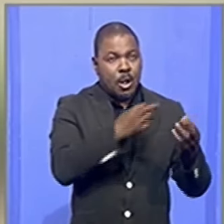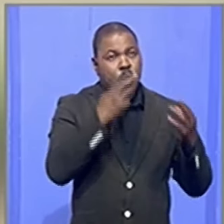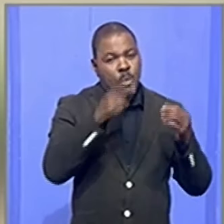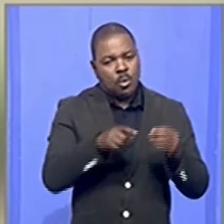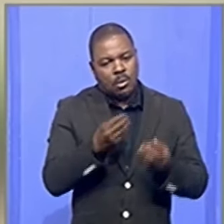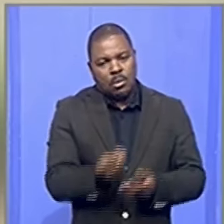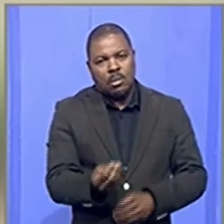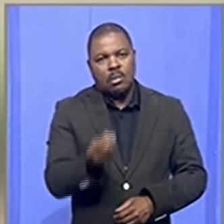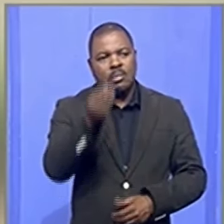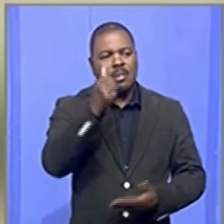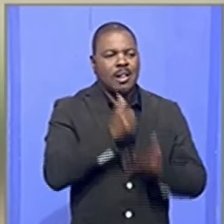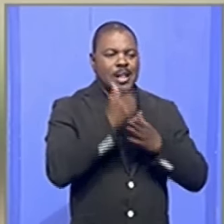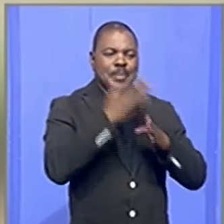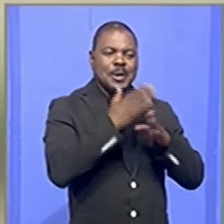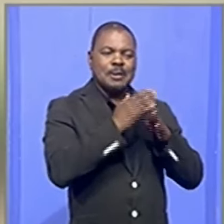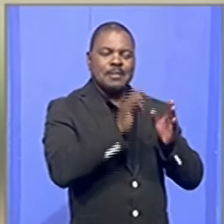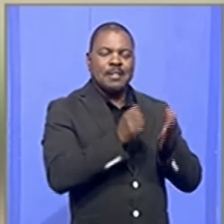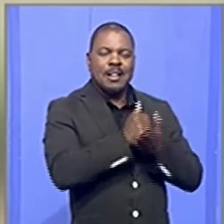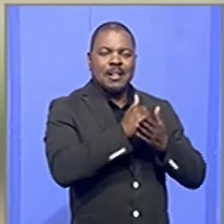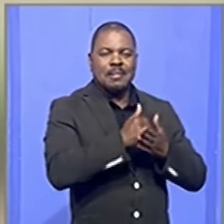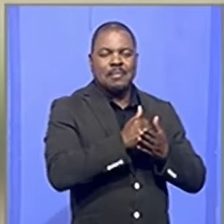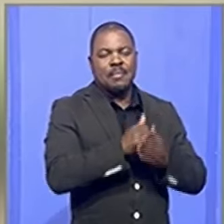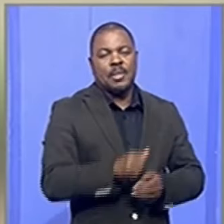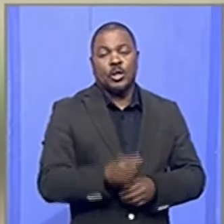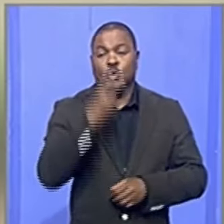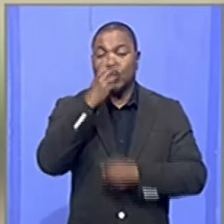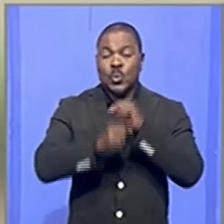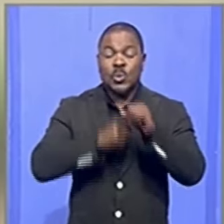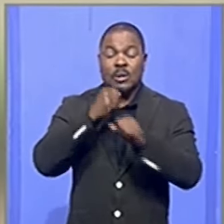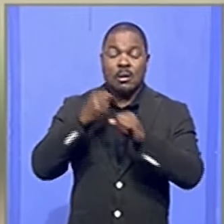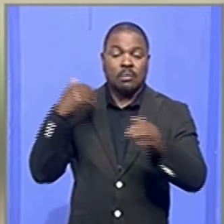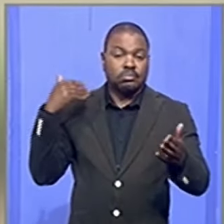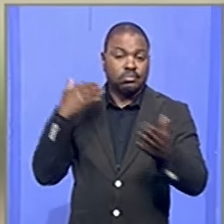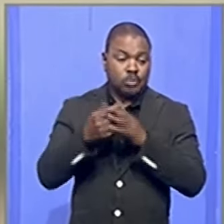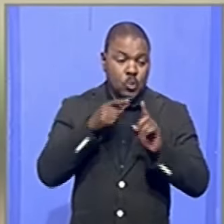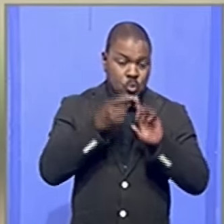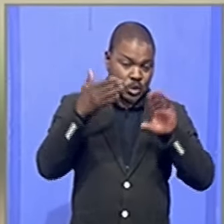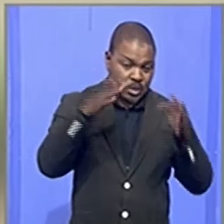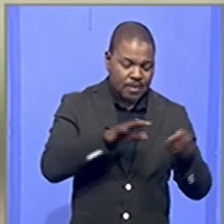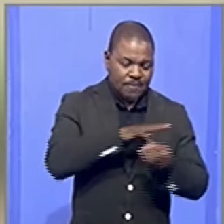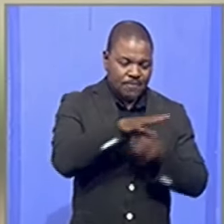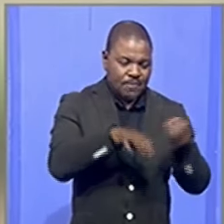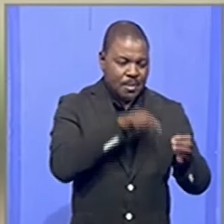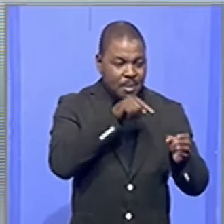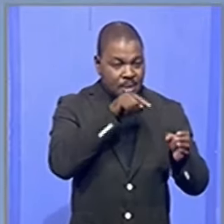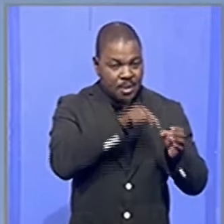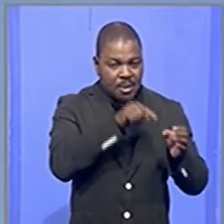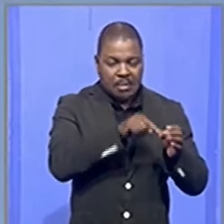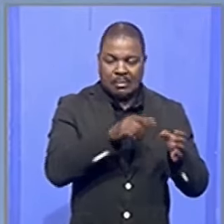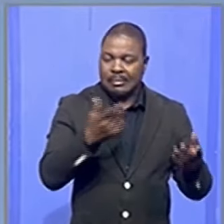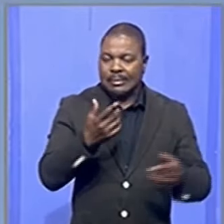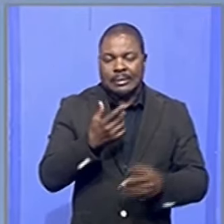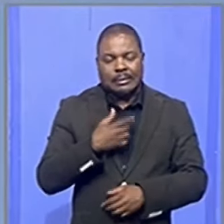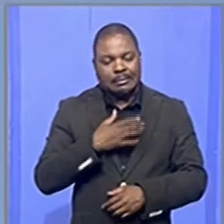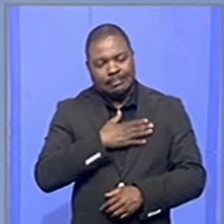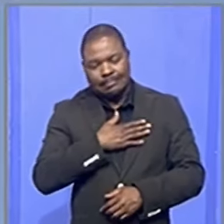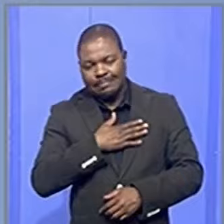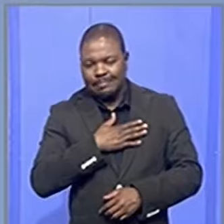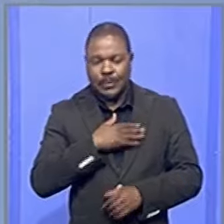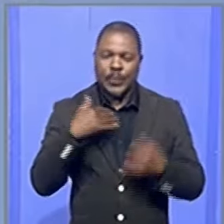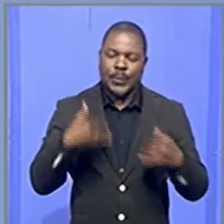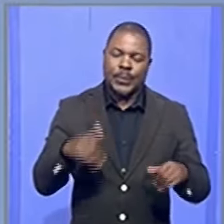mo lehumeng dingwaga di le 2 morago ga kotsi eno ba lelapa leno ba santse ba ise ba amogele gore kotsi eno e